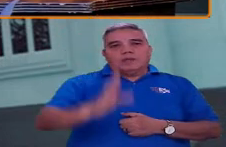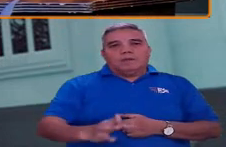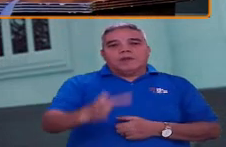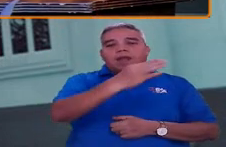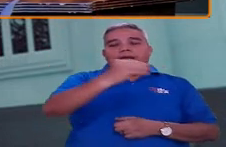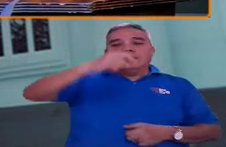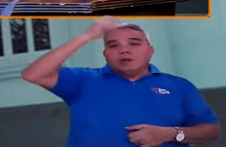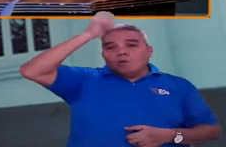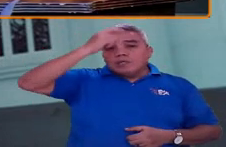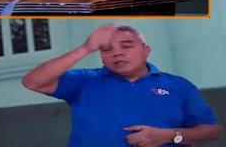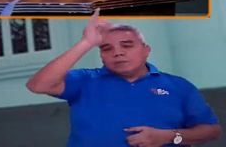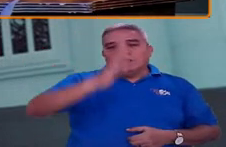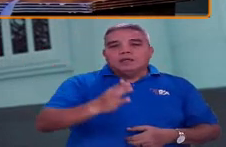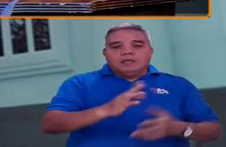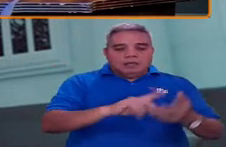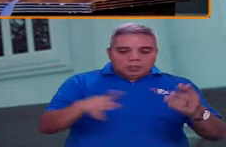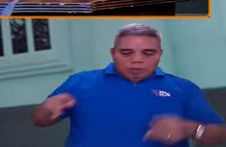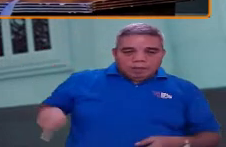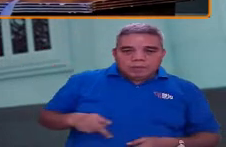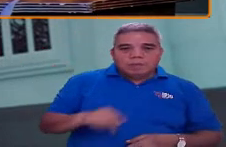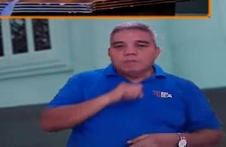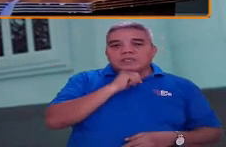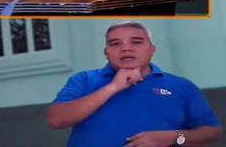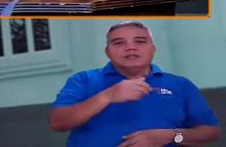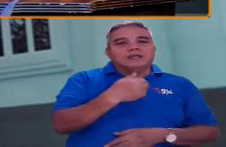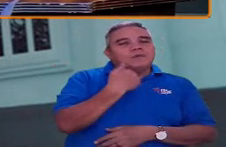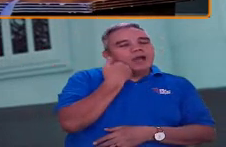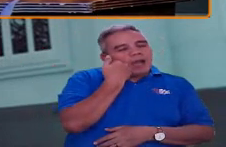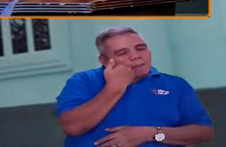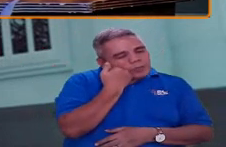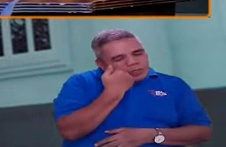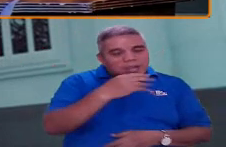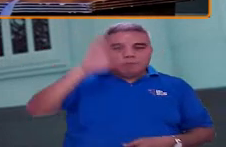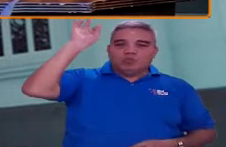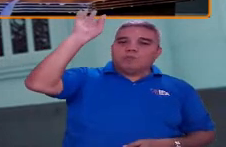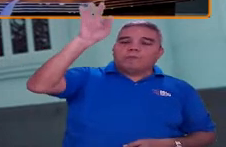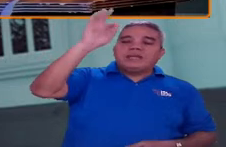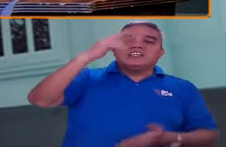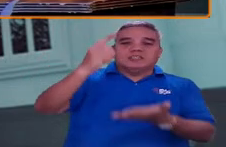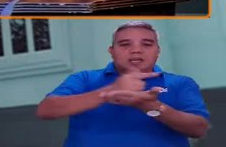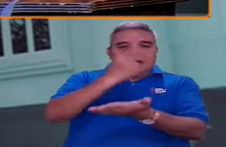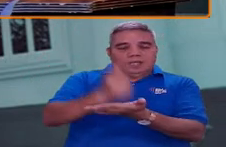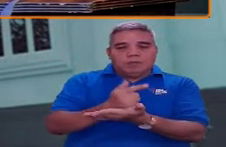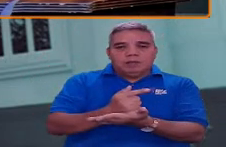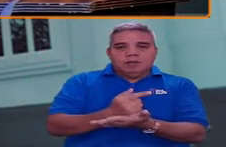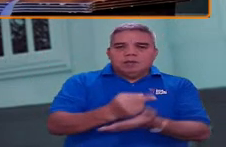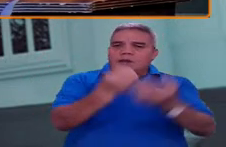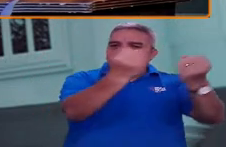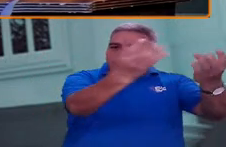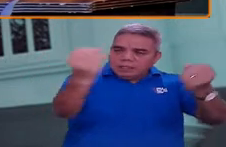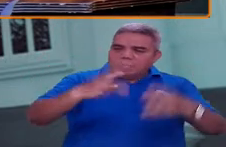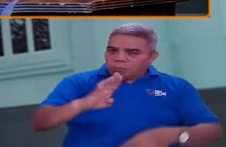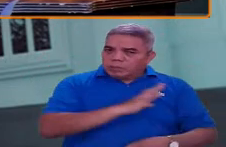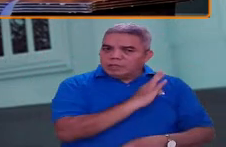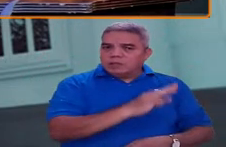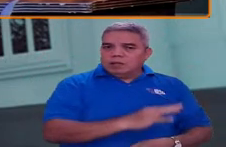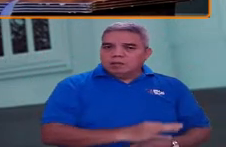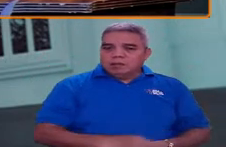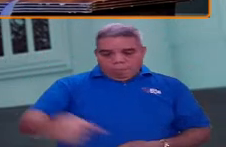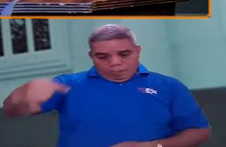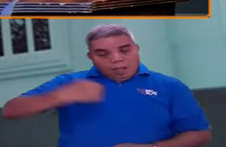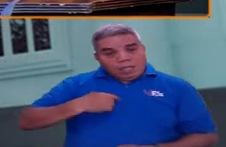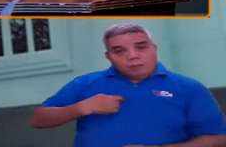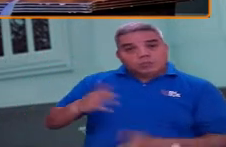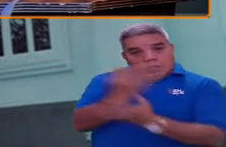the wisdom of God. That's why Paul said, I am not ashamed to preach the gospel. There's a lot of potential. I am a